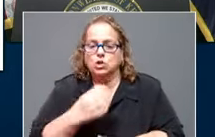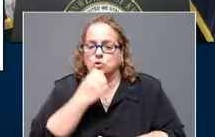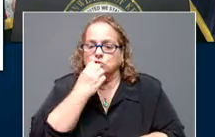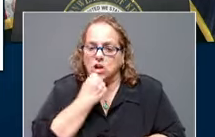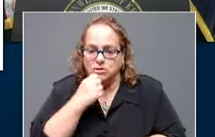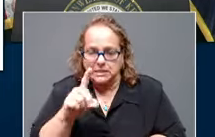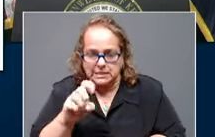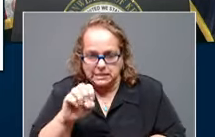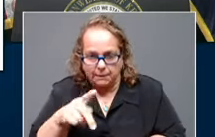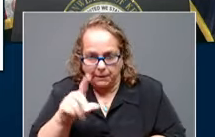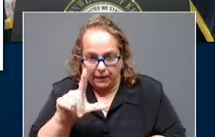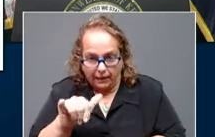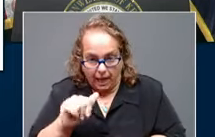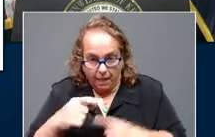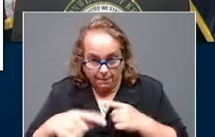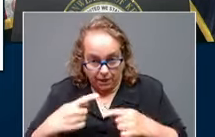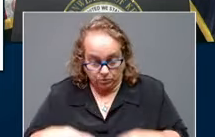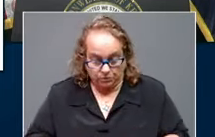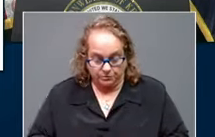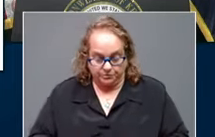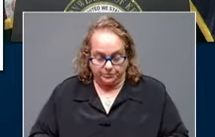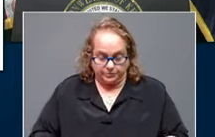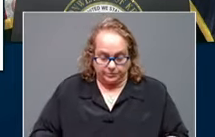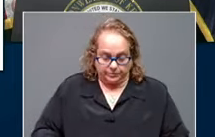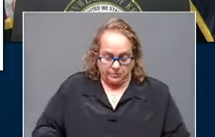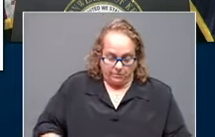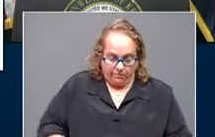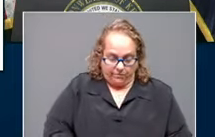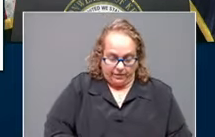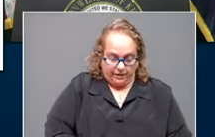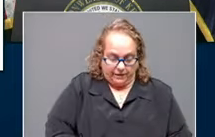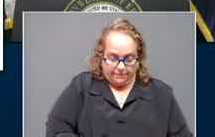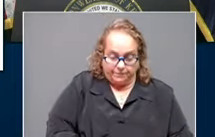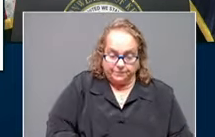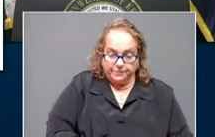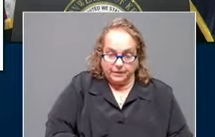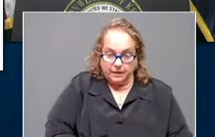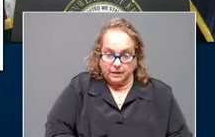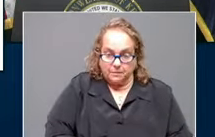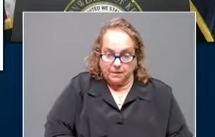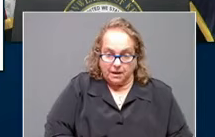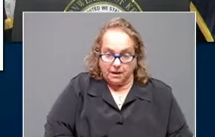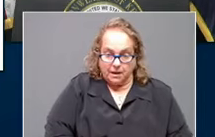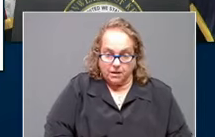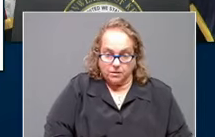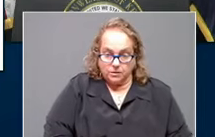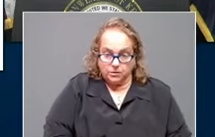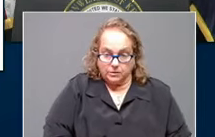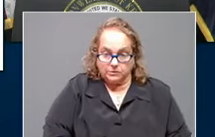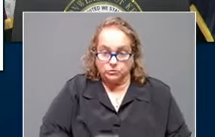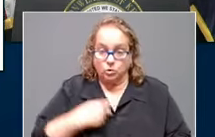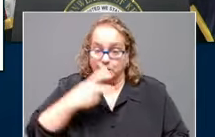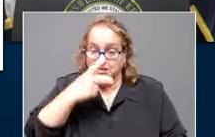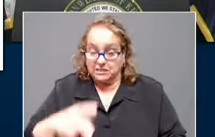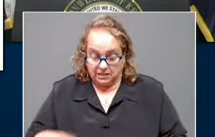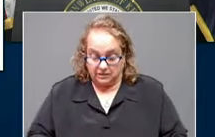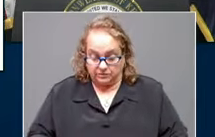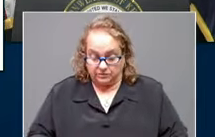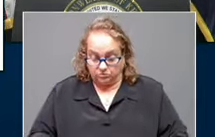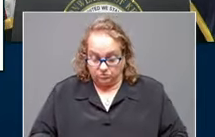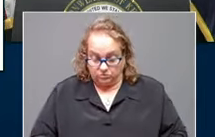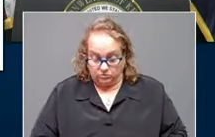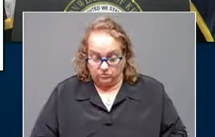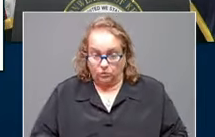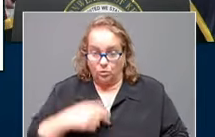announcing 2,500 new cases. That's the most since January, I believe, 11th